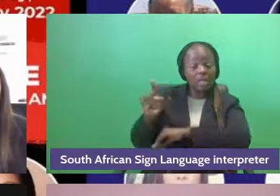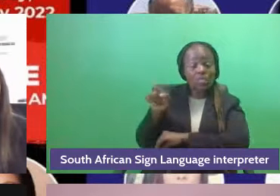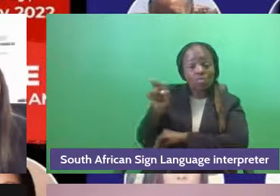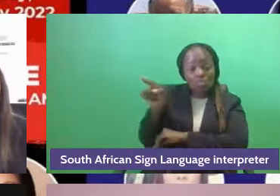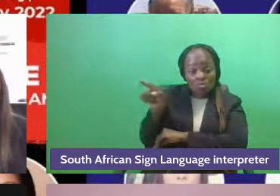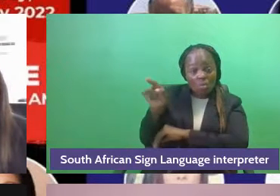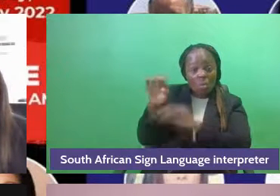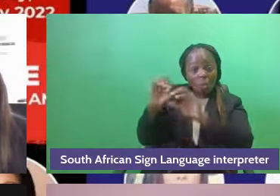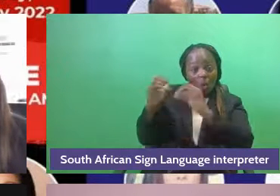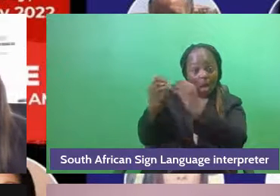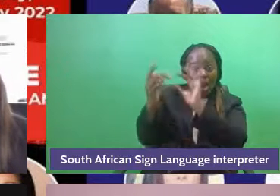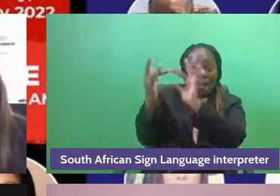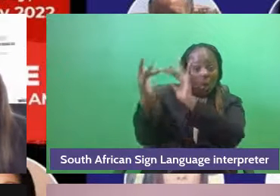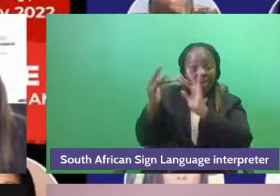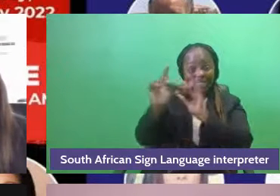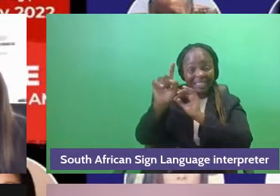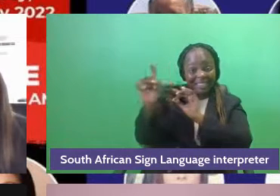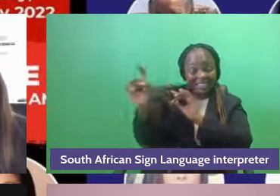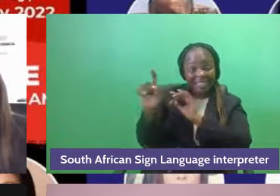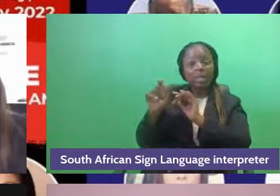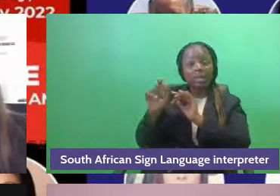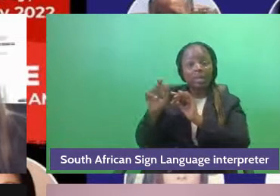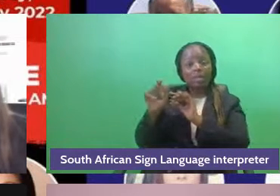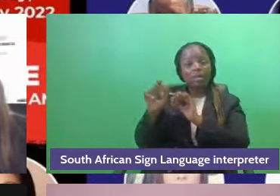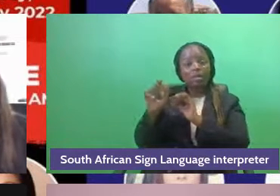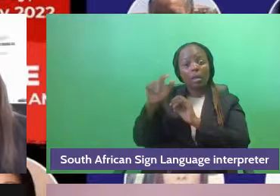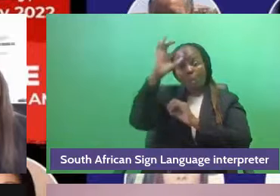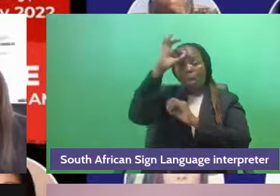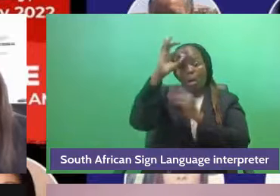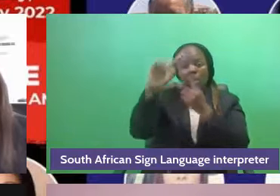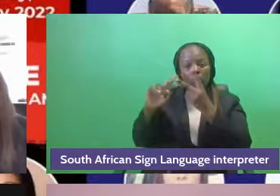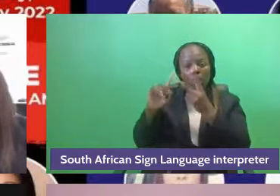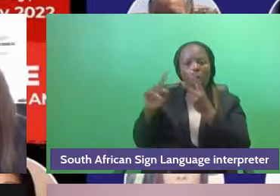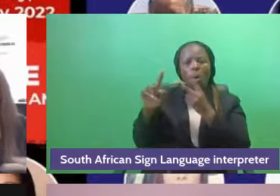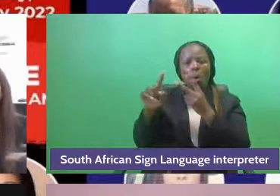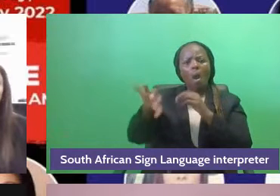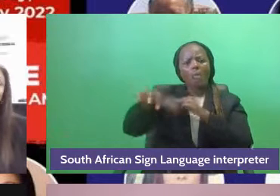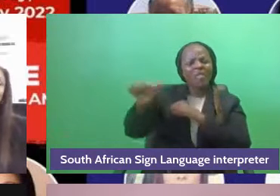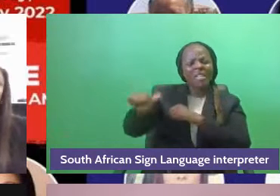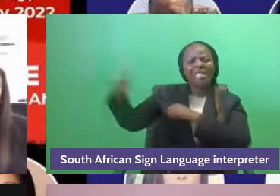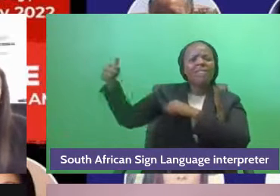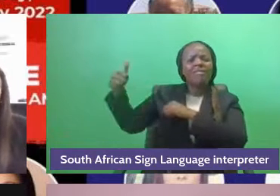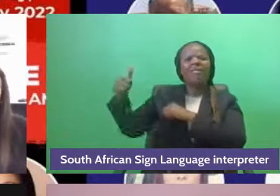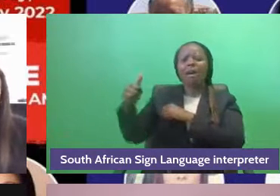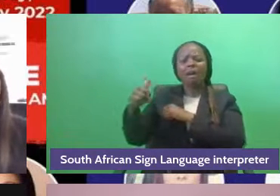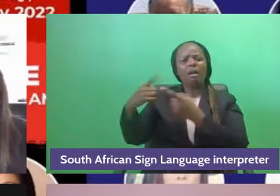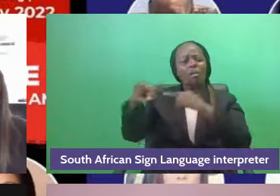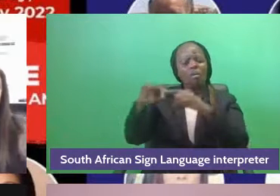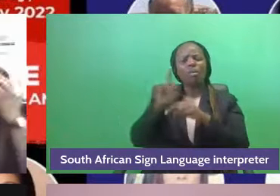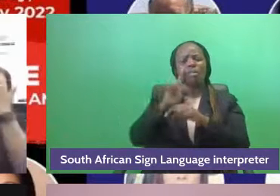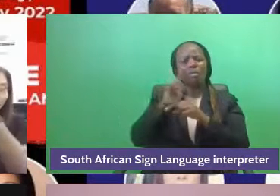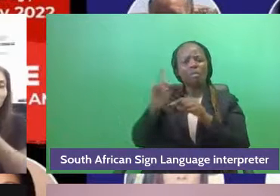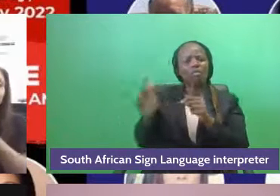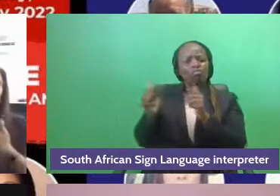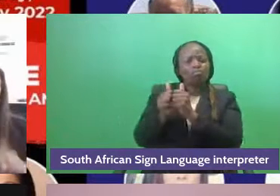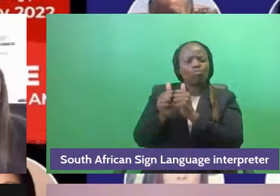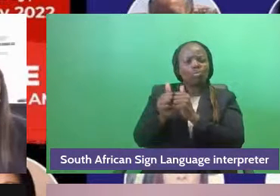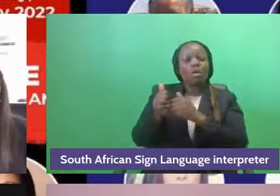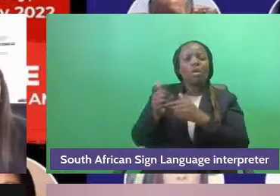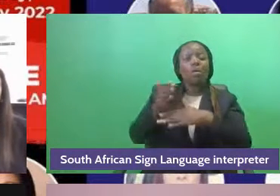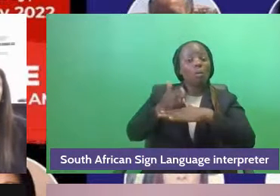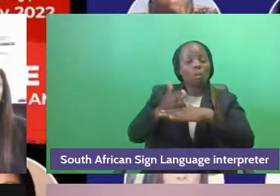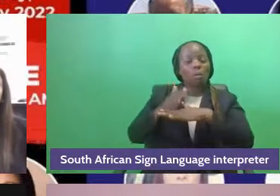those contacts and people, there's a willingness, even if it's a different province, we can always look at doing something